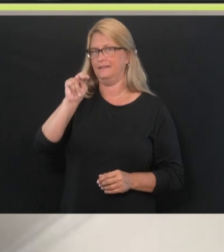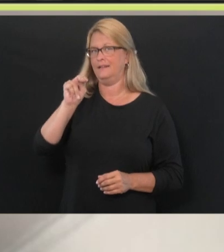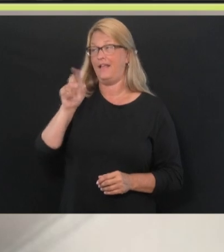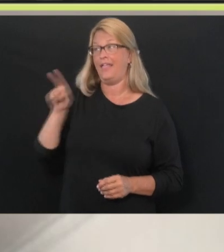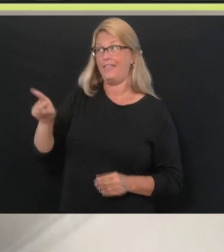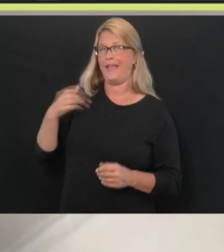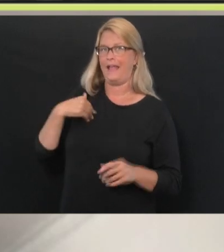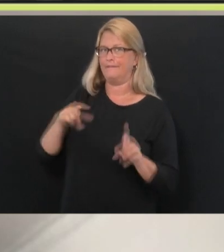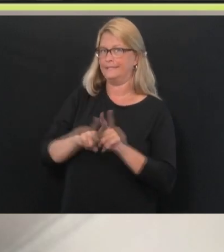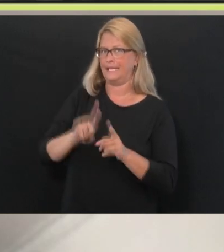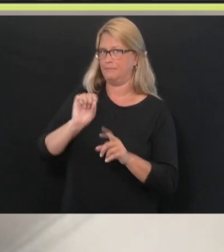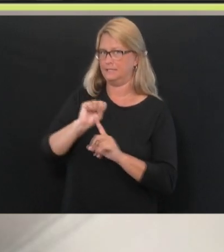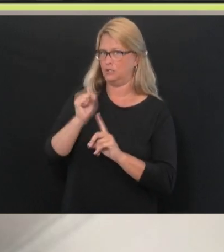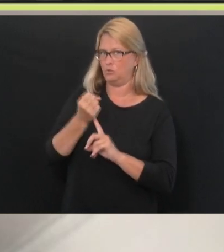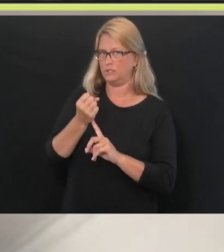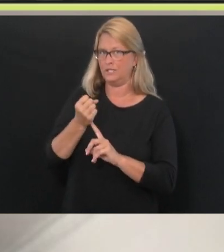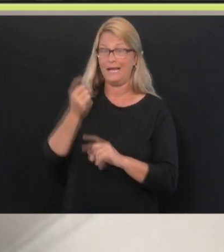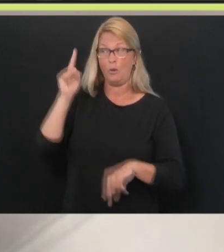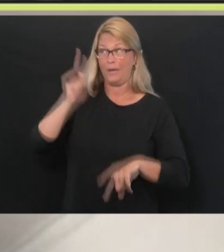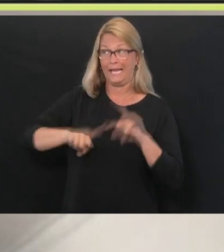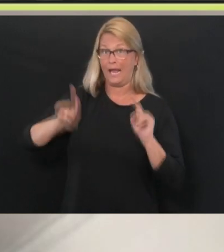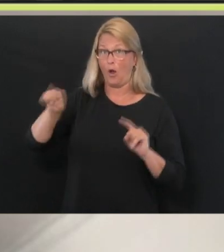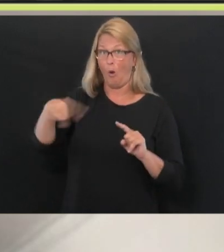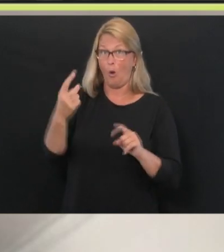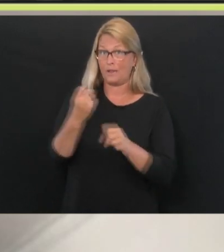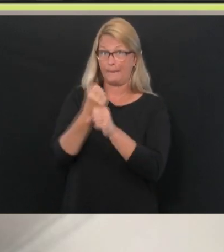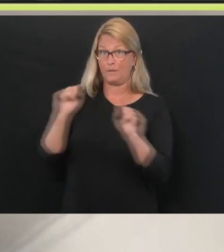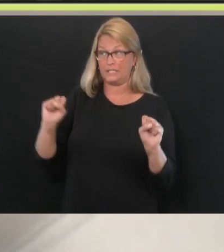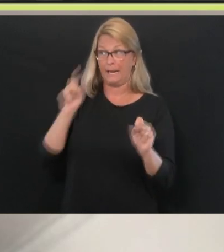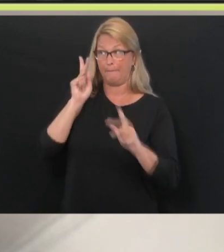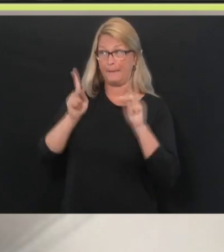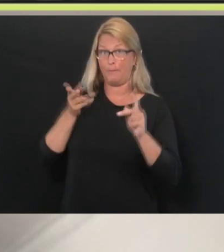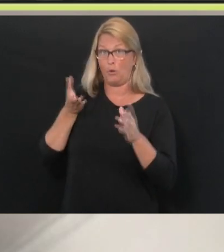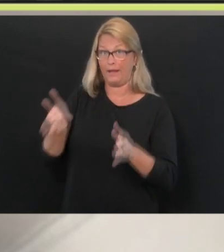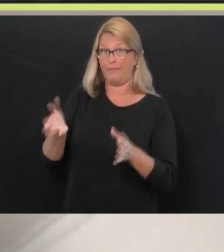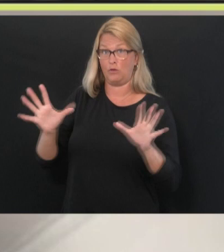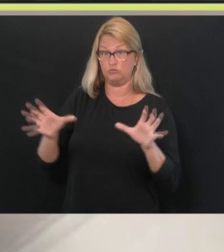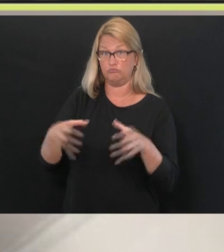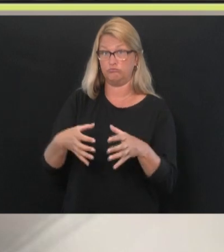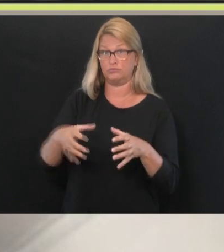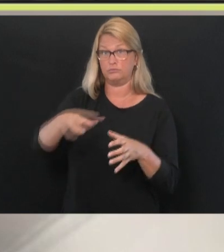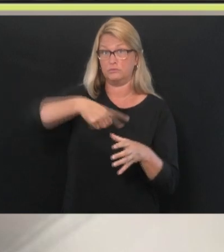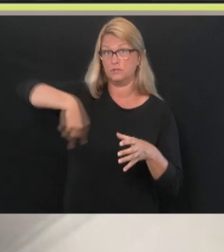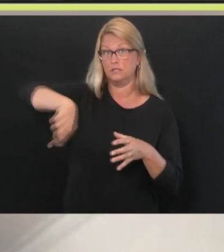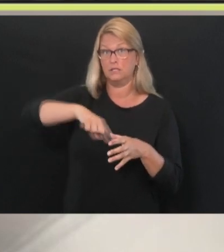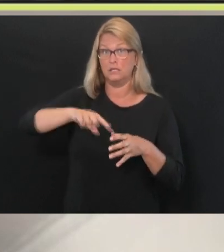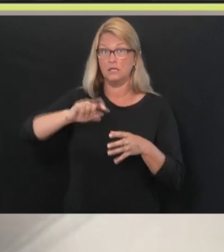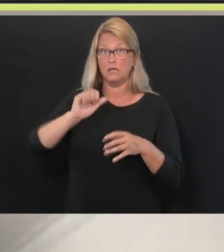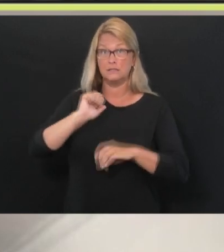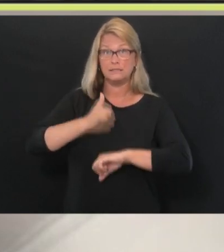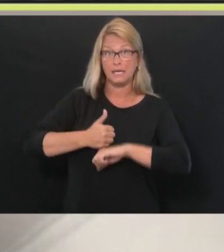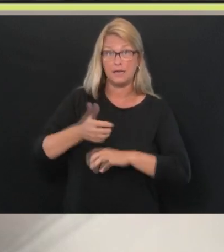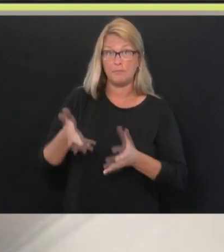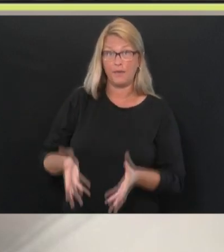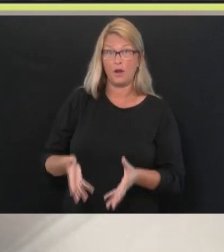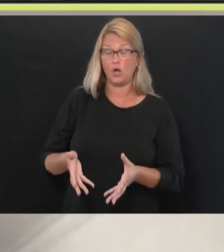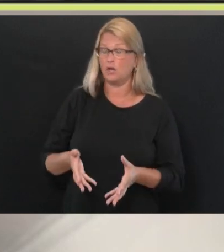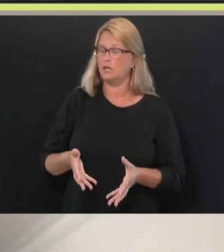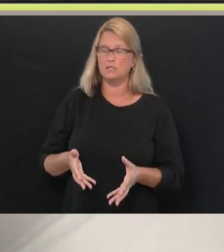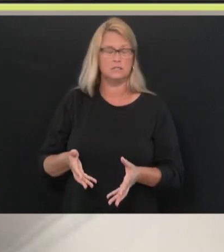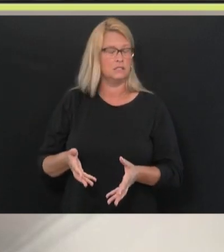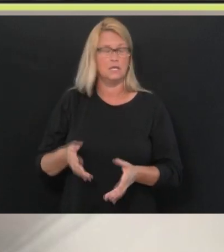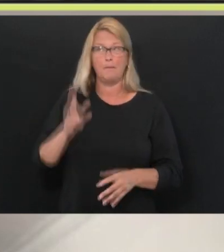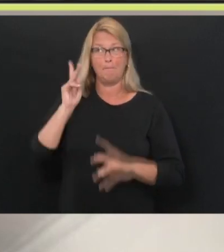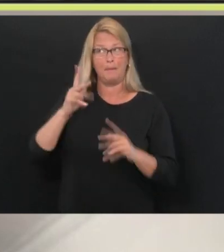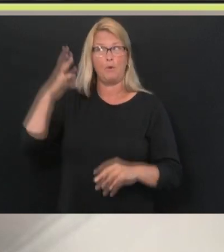protect people in nursing homes or other congregate settings from the transmission back and forth from the communities. So